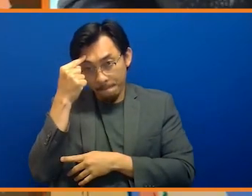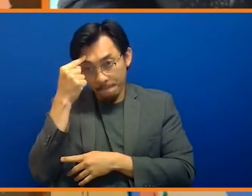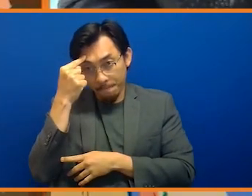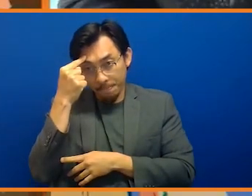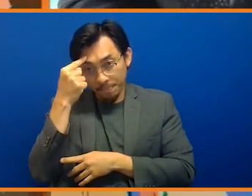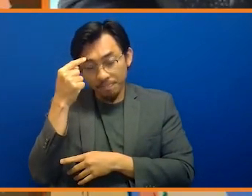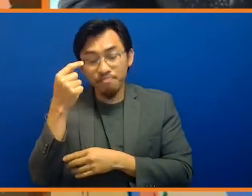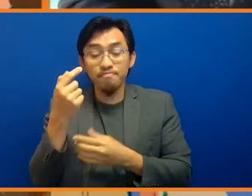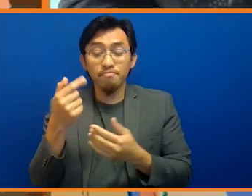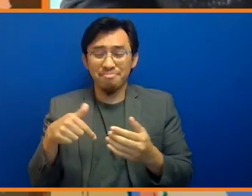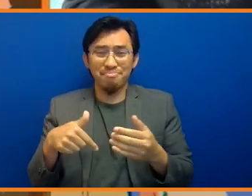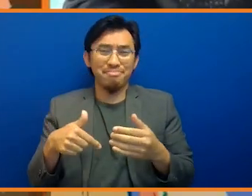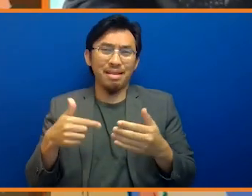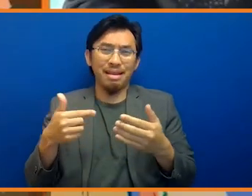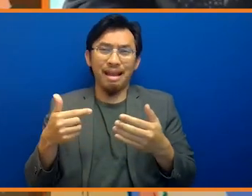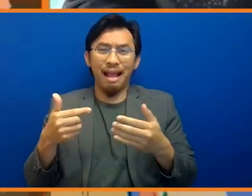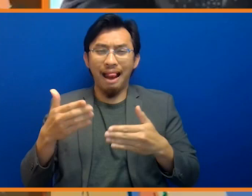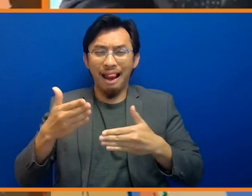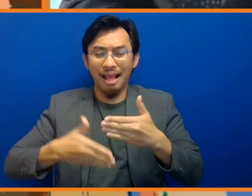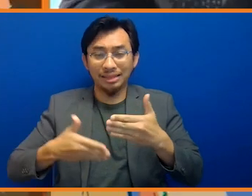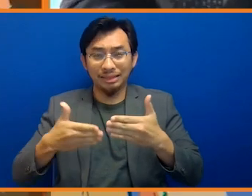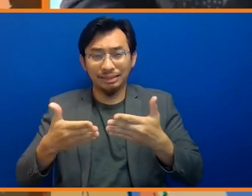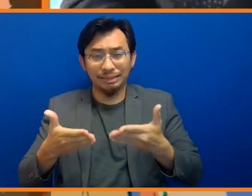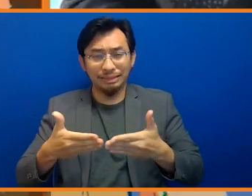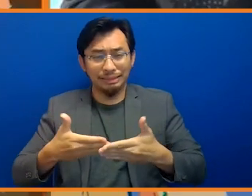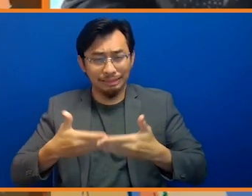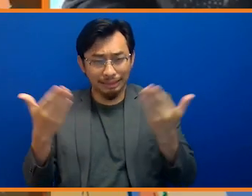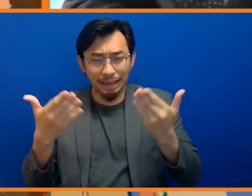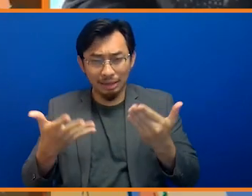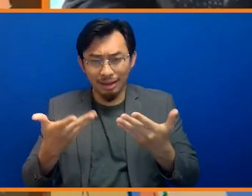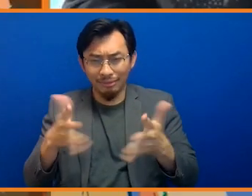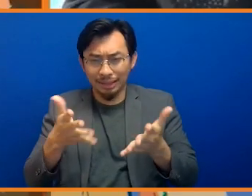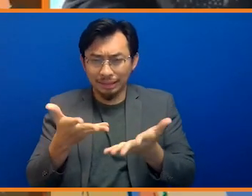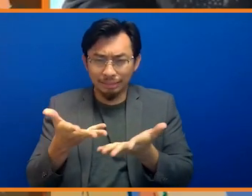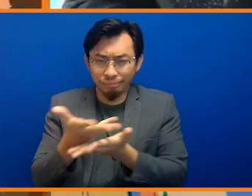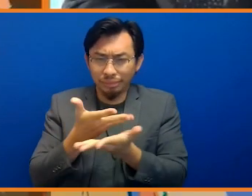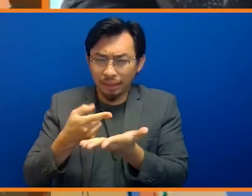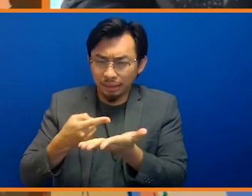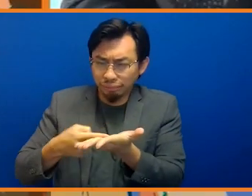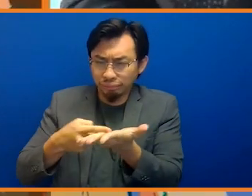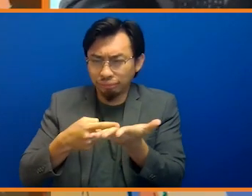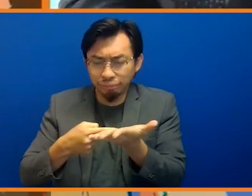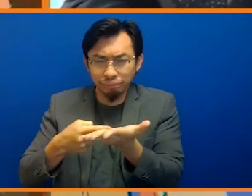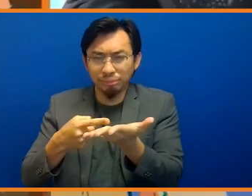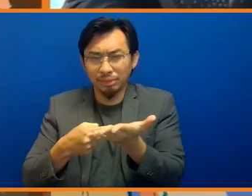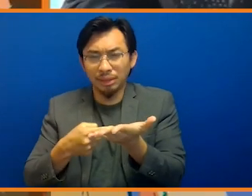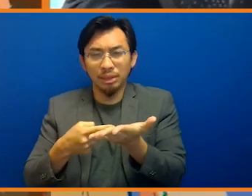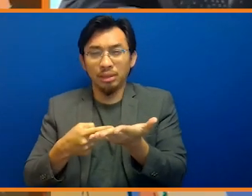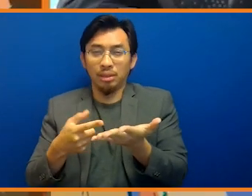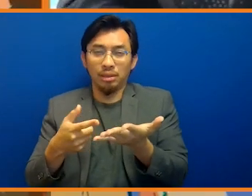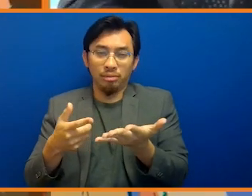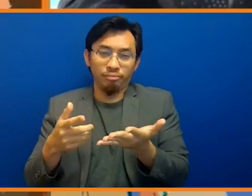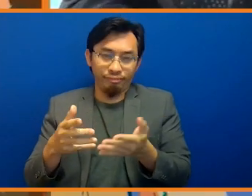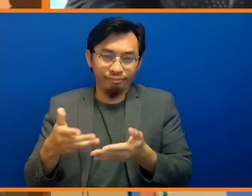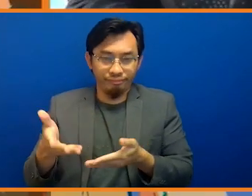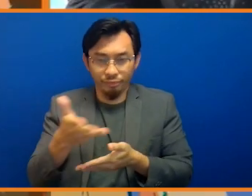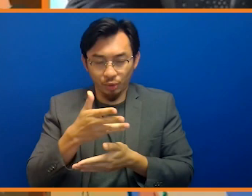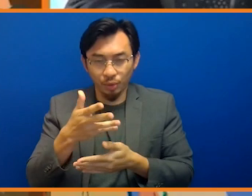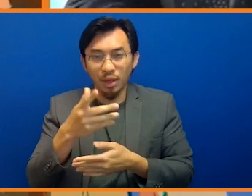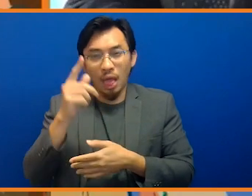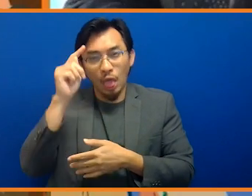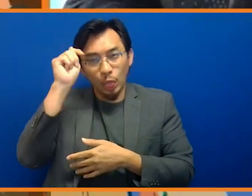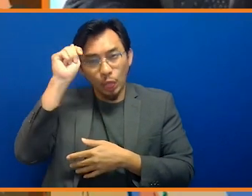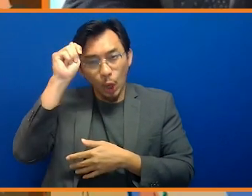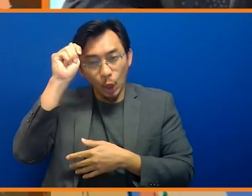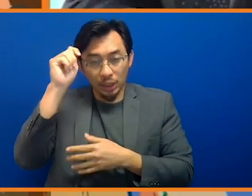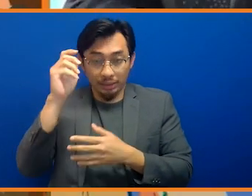because it's the last day, all of you already learn, yeah, discuss about the